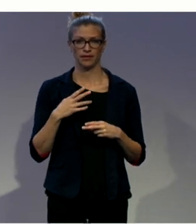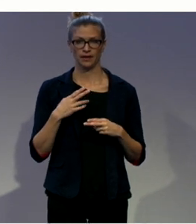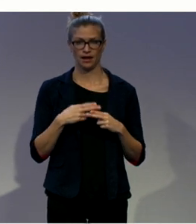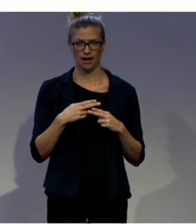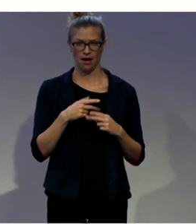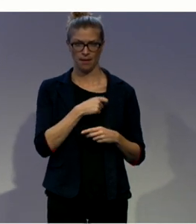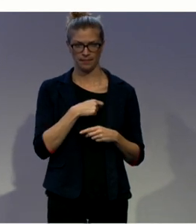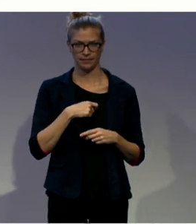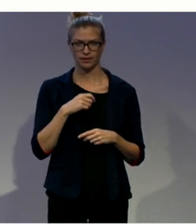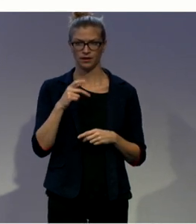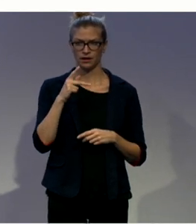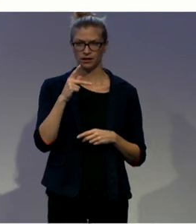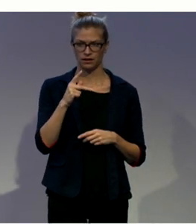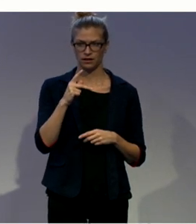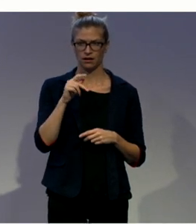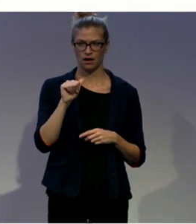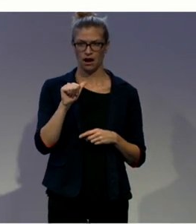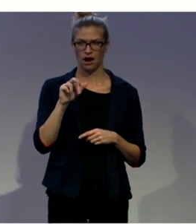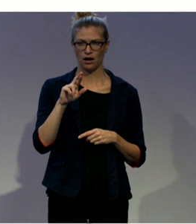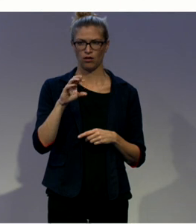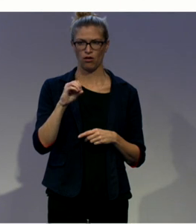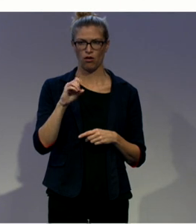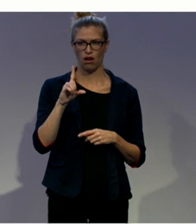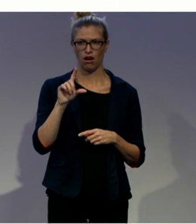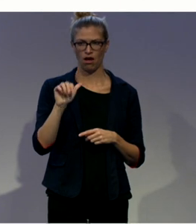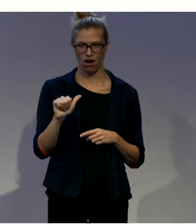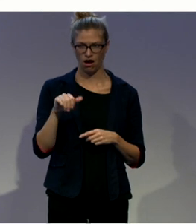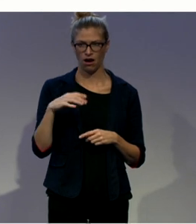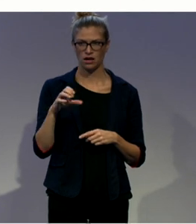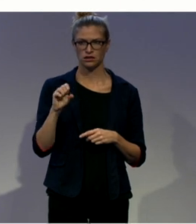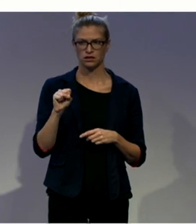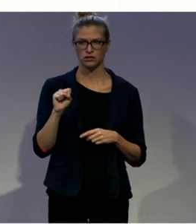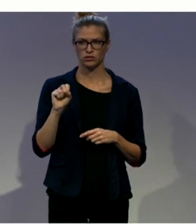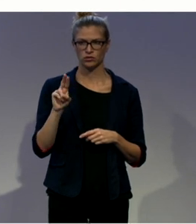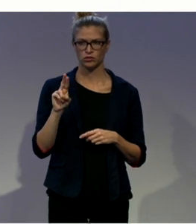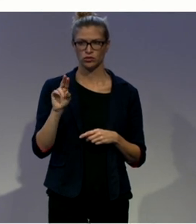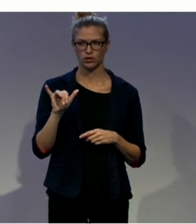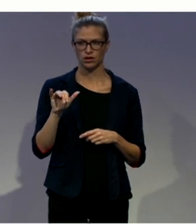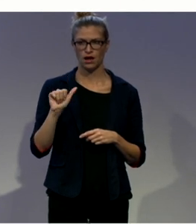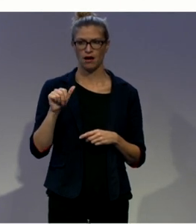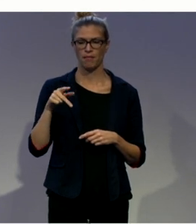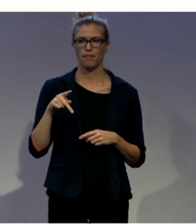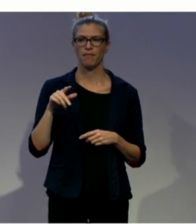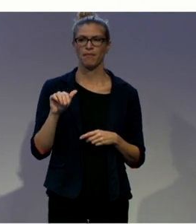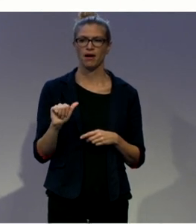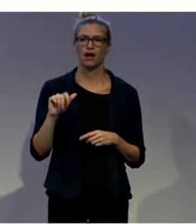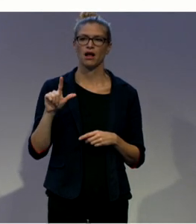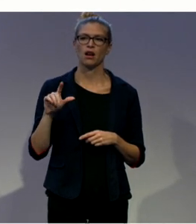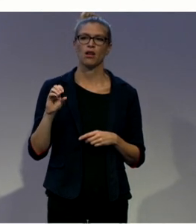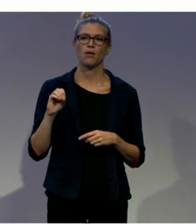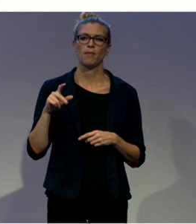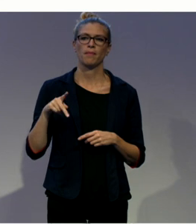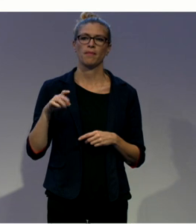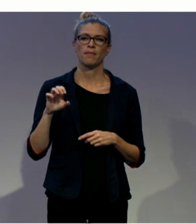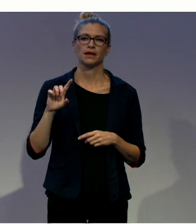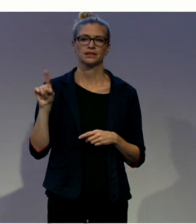de Honduras. I am from Honduras. Represento al programa